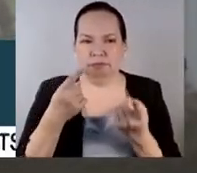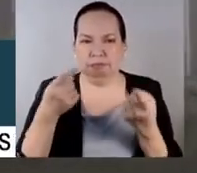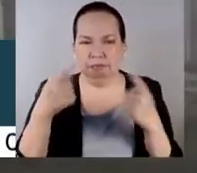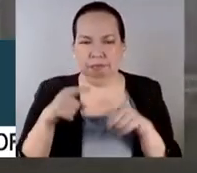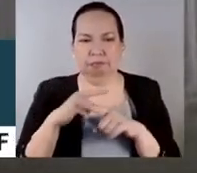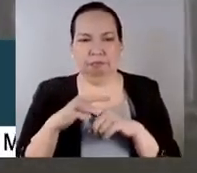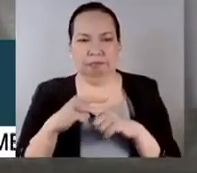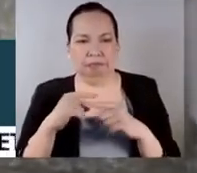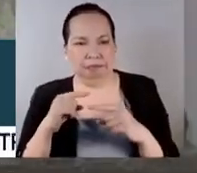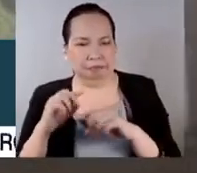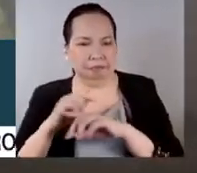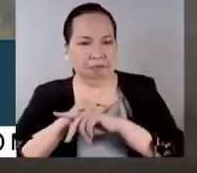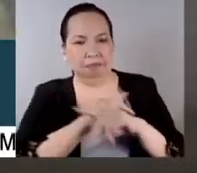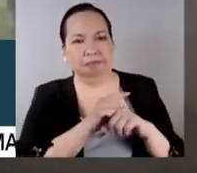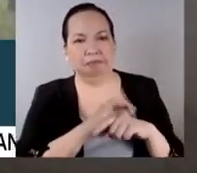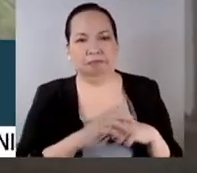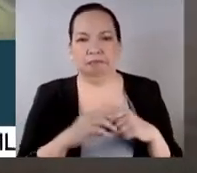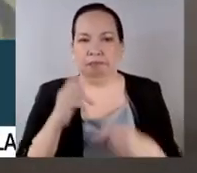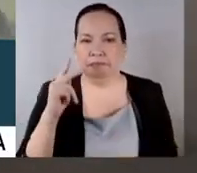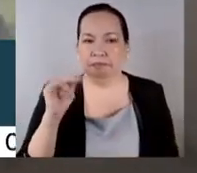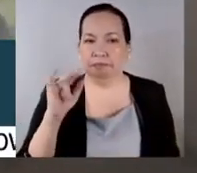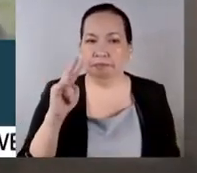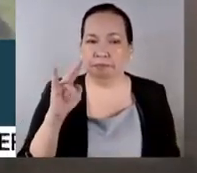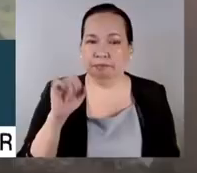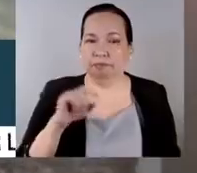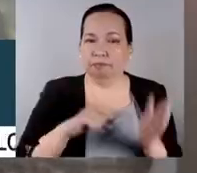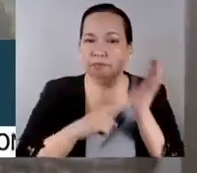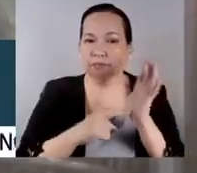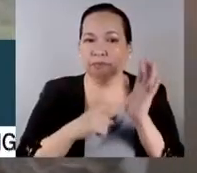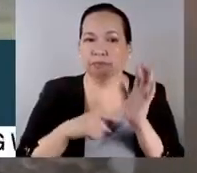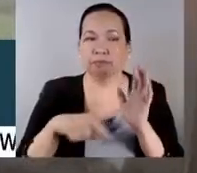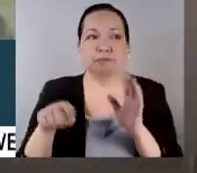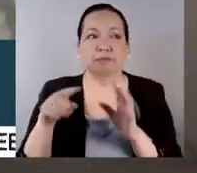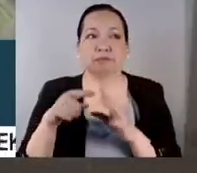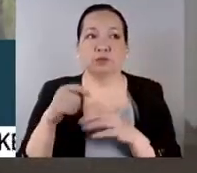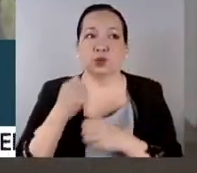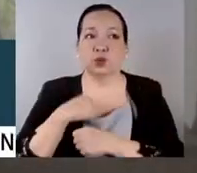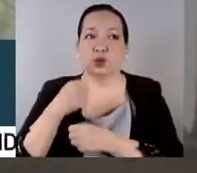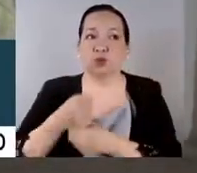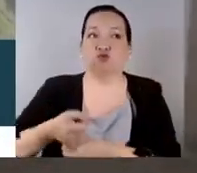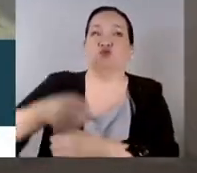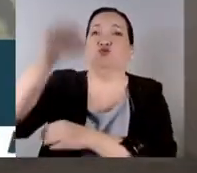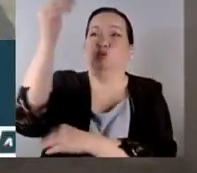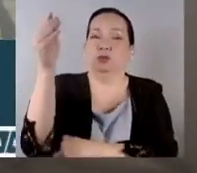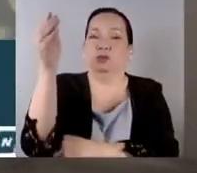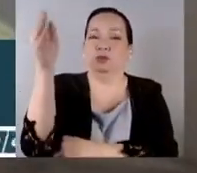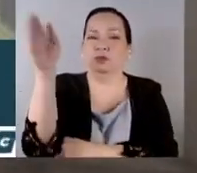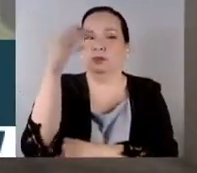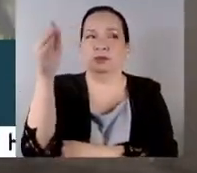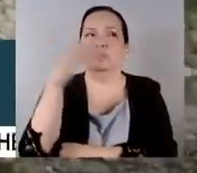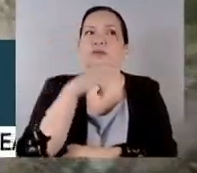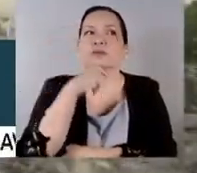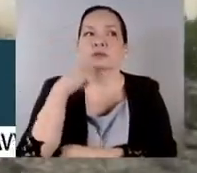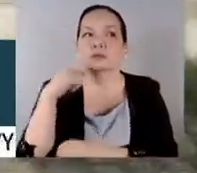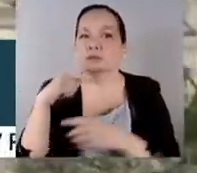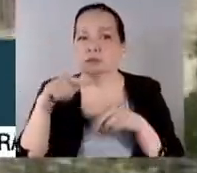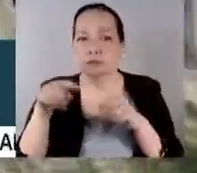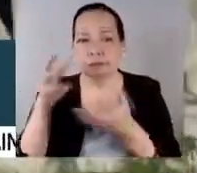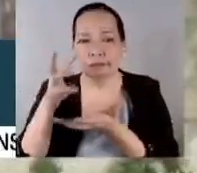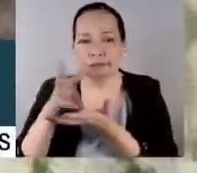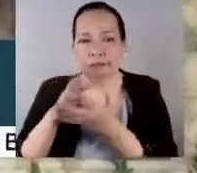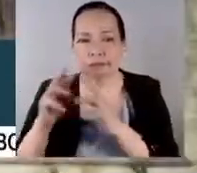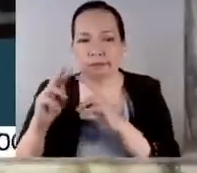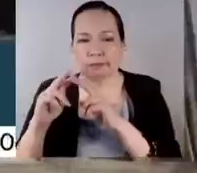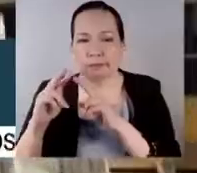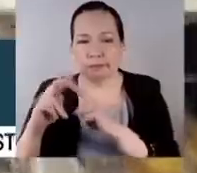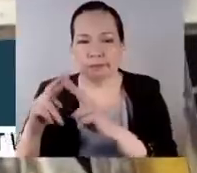forces posted unverified videos showing soldiers hoisting flags in adjoining villages in the Donetsk region.